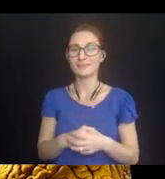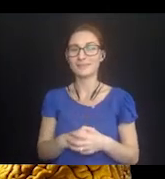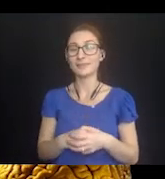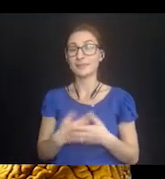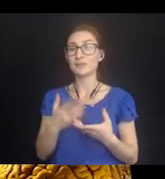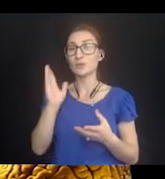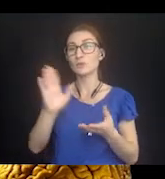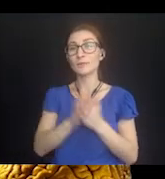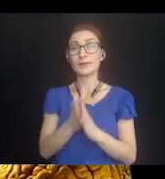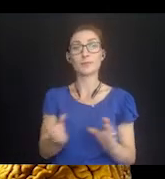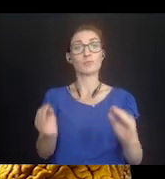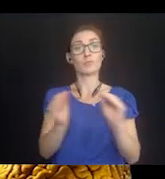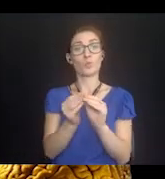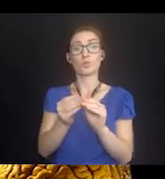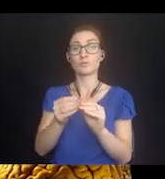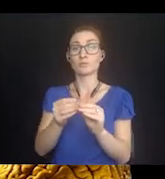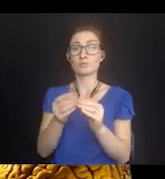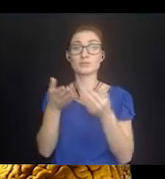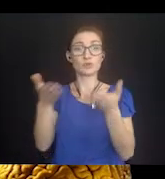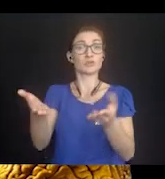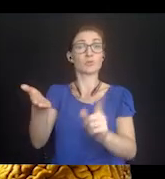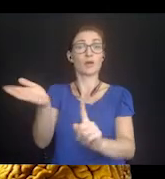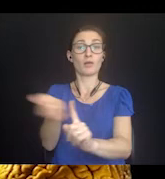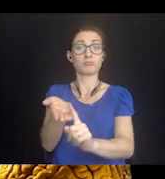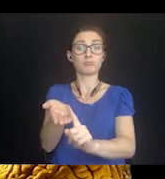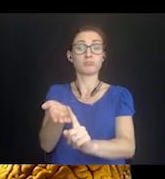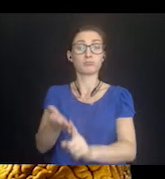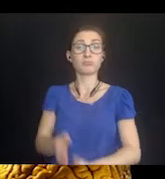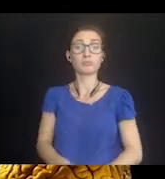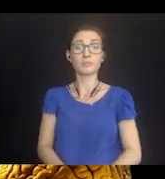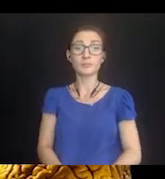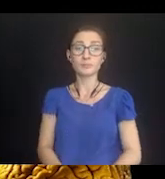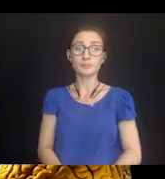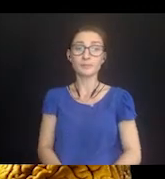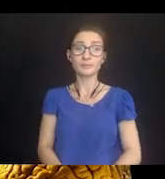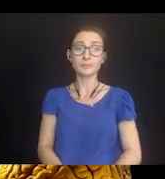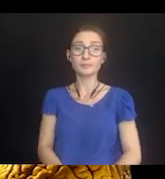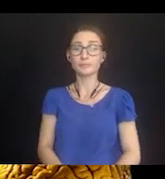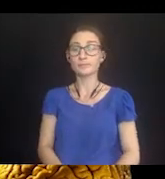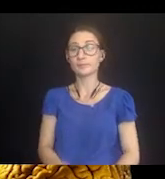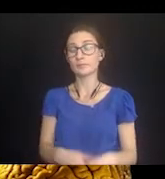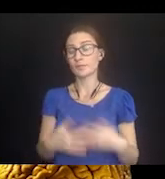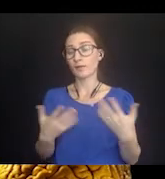neutral object. You become more suggestible. You